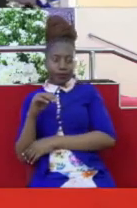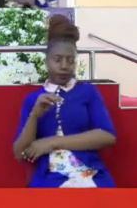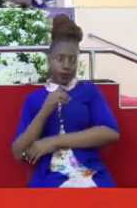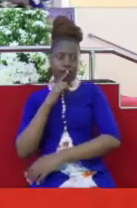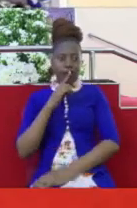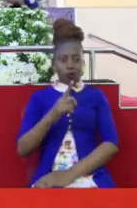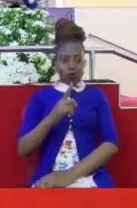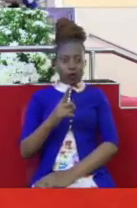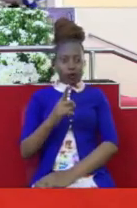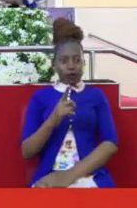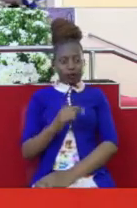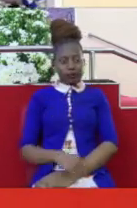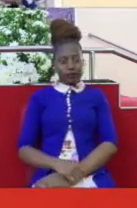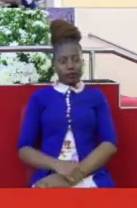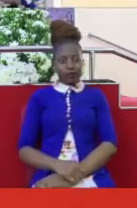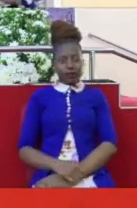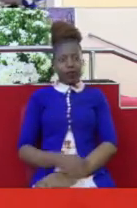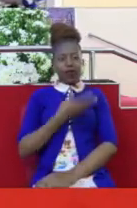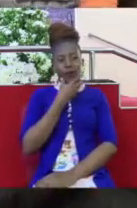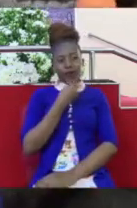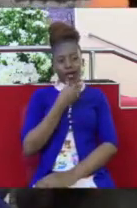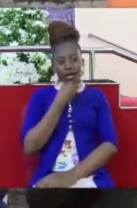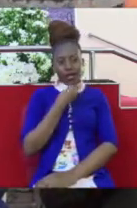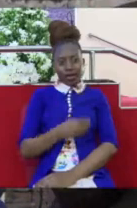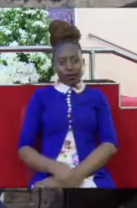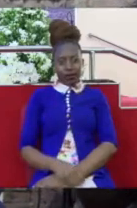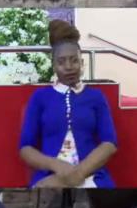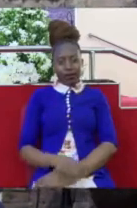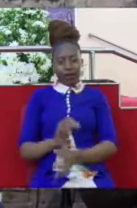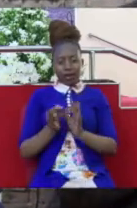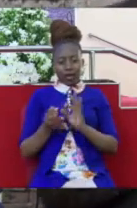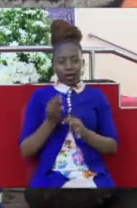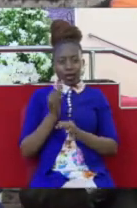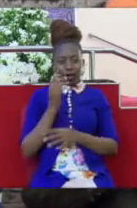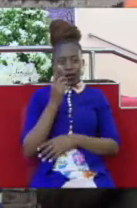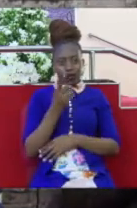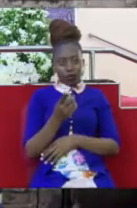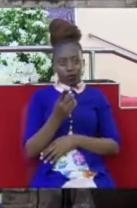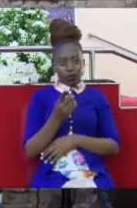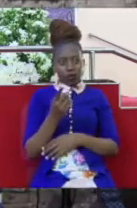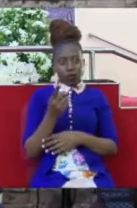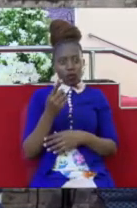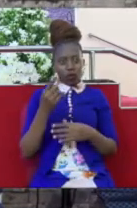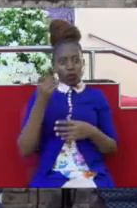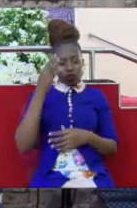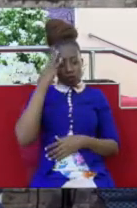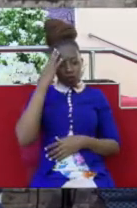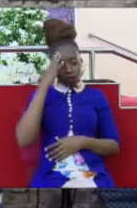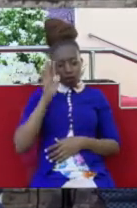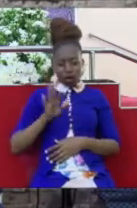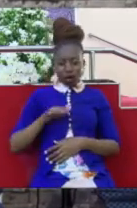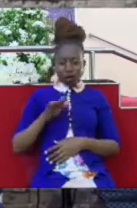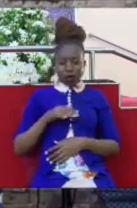athari moja hapa. Men, wanaume, if you have a widow that lives near you, kama uko na mjane ambaye anaishi karibu